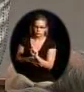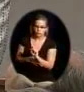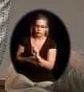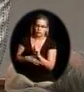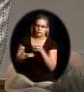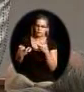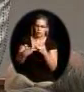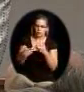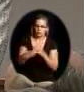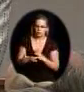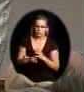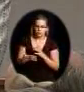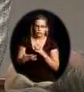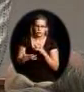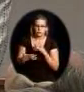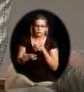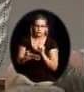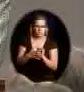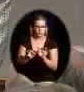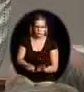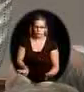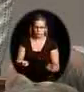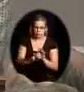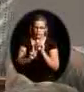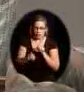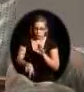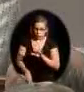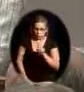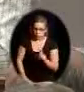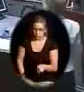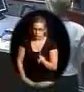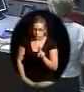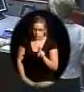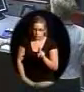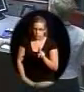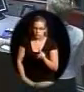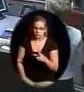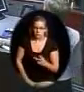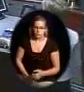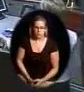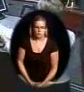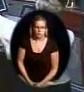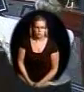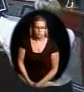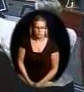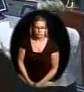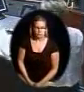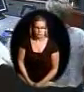partnerships are very, very important there. Does that answer your question? Okay.